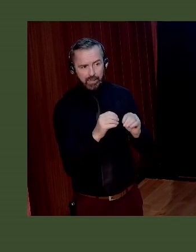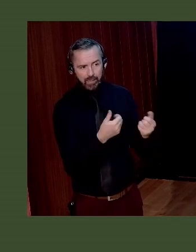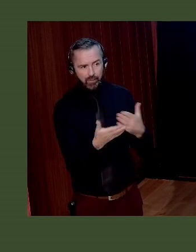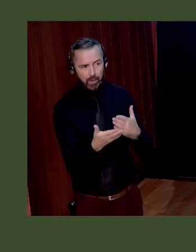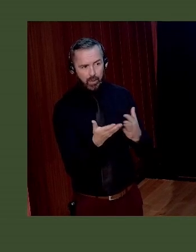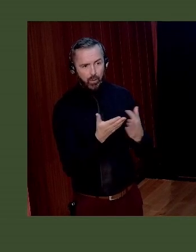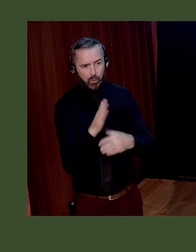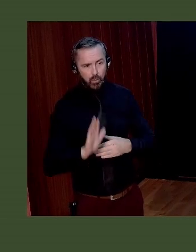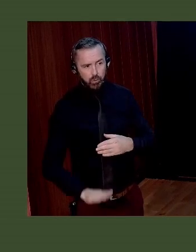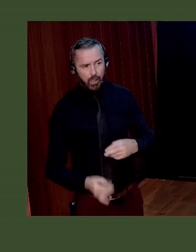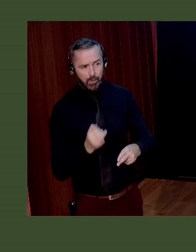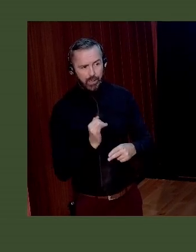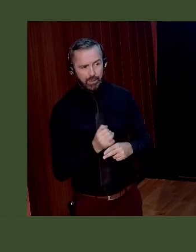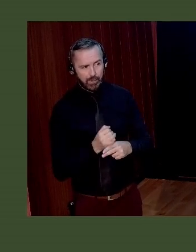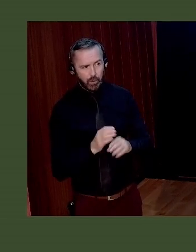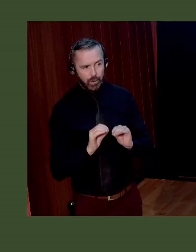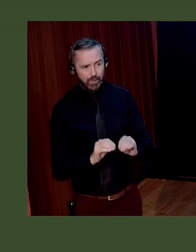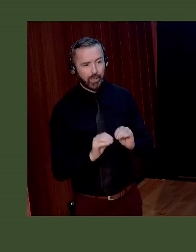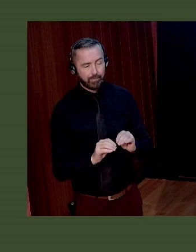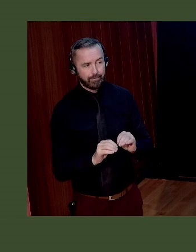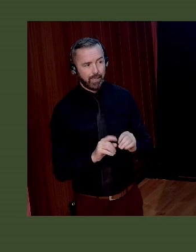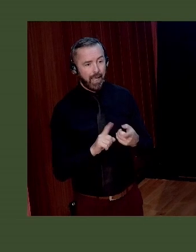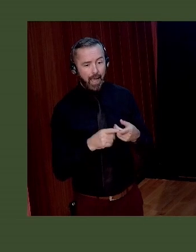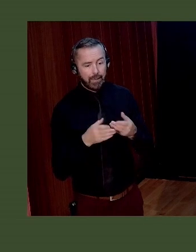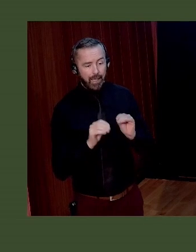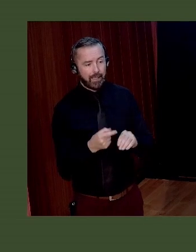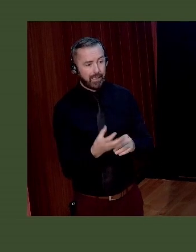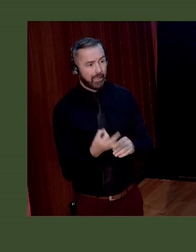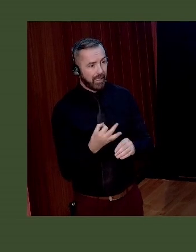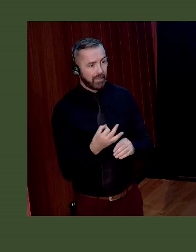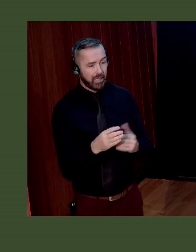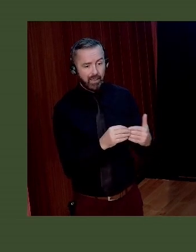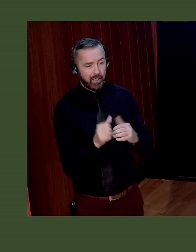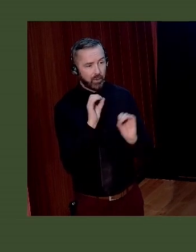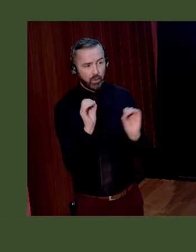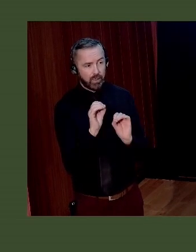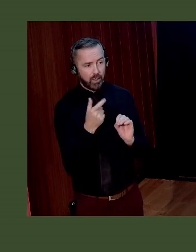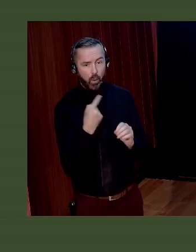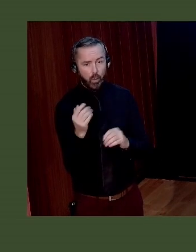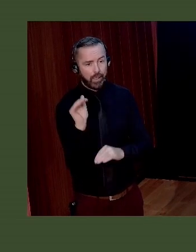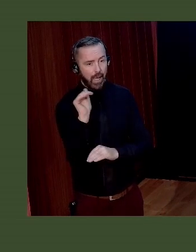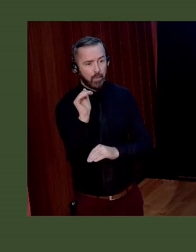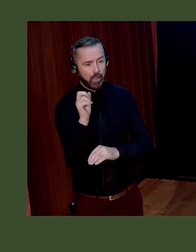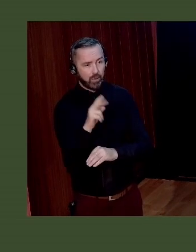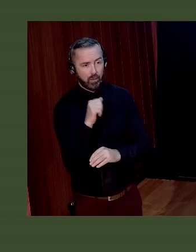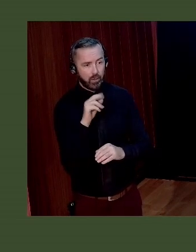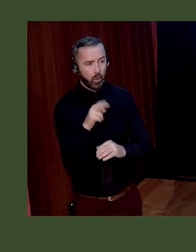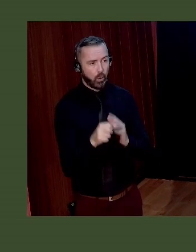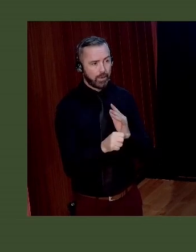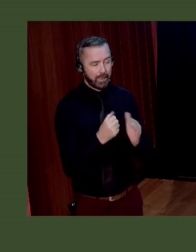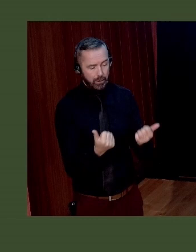is primary education, and broadly speaking, the education he gets leads nowhere except to emigration or to unskilled drudgery at